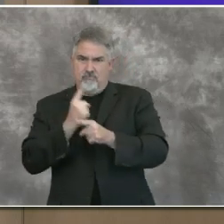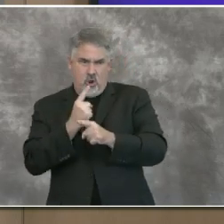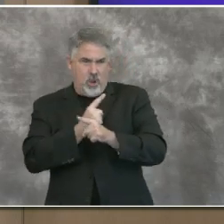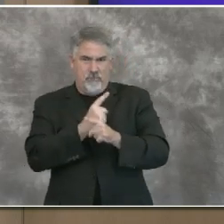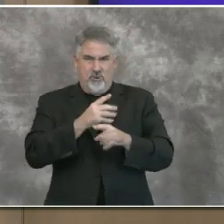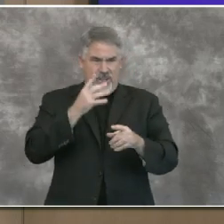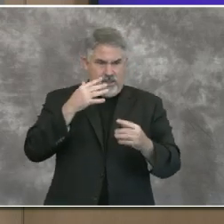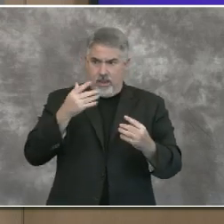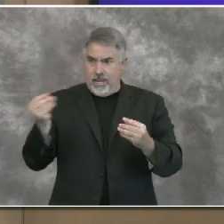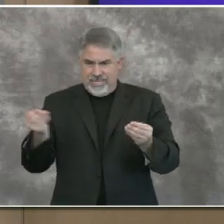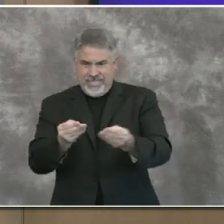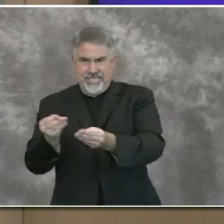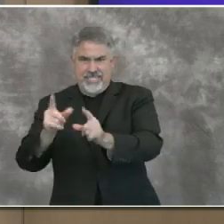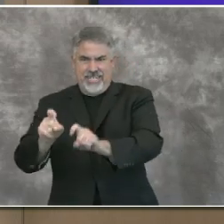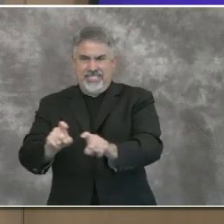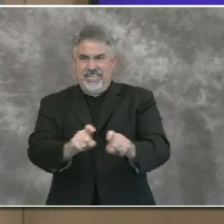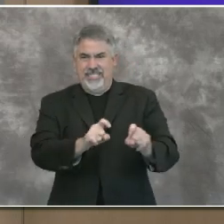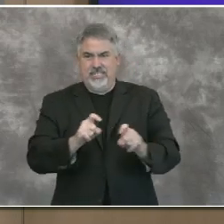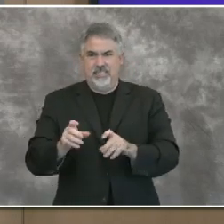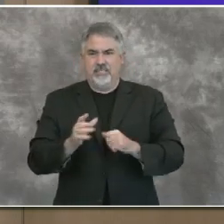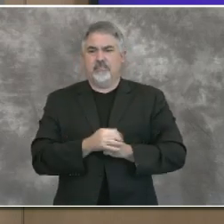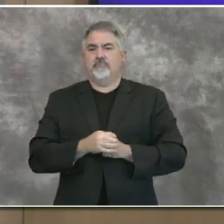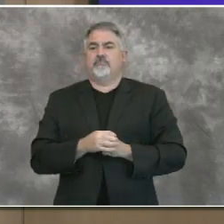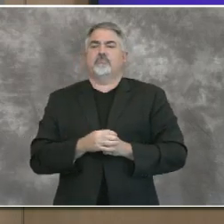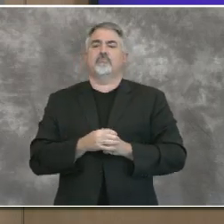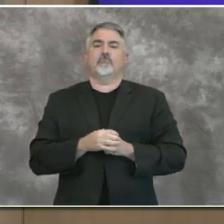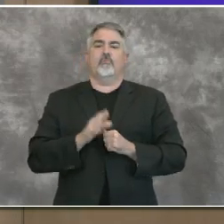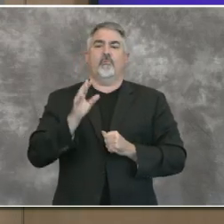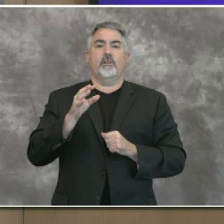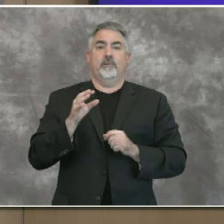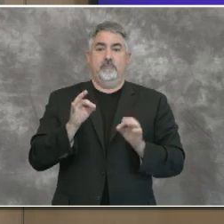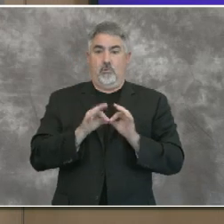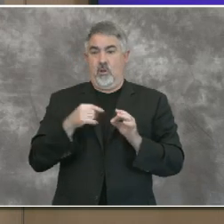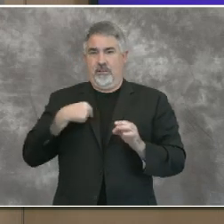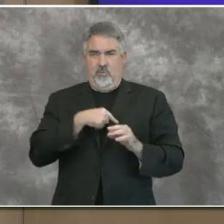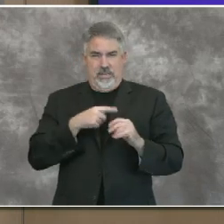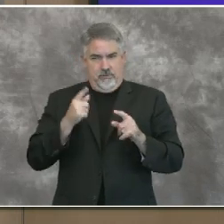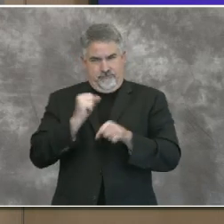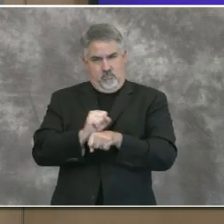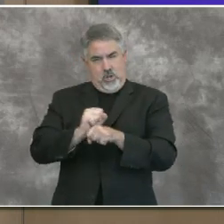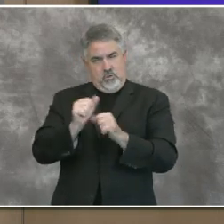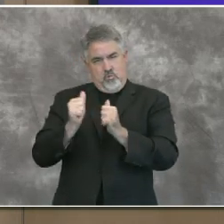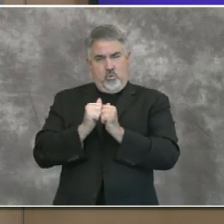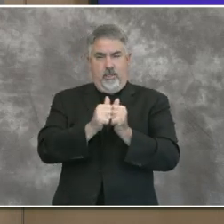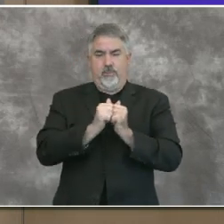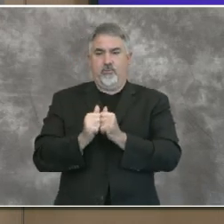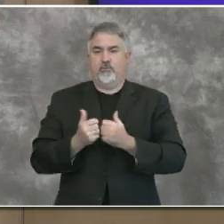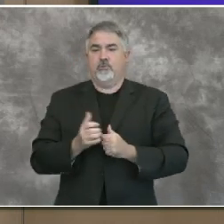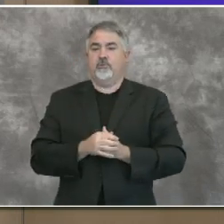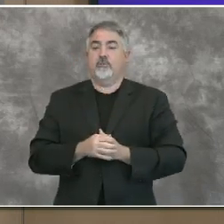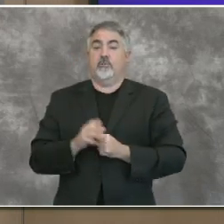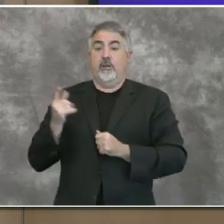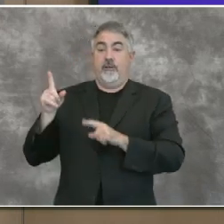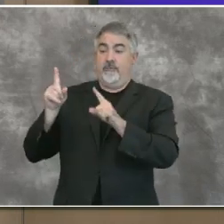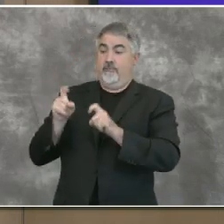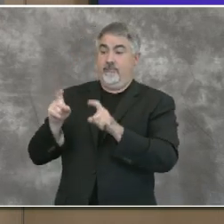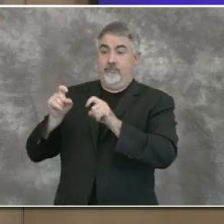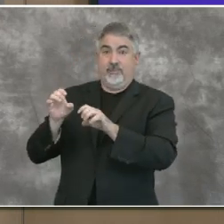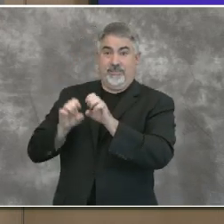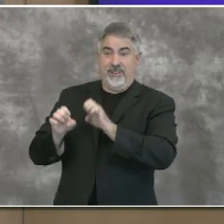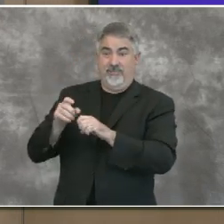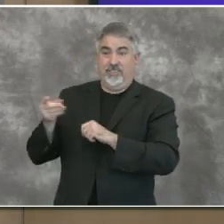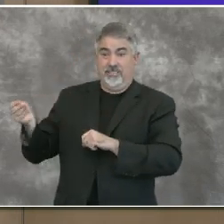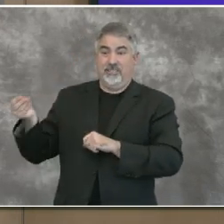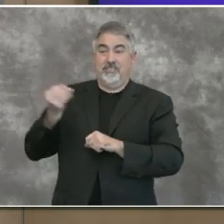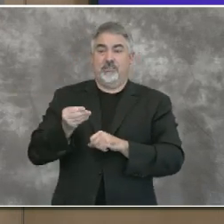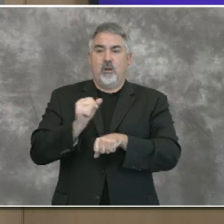possible into a regional effort. That means the ability to not only evaluate what testing we believe is most accurate, but also to work on